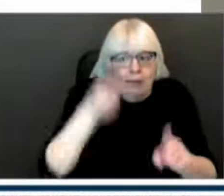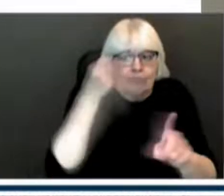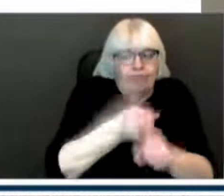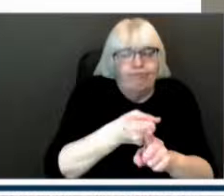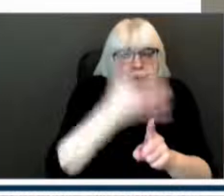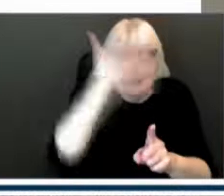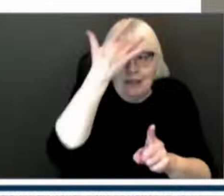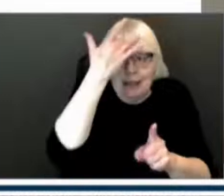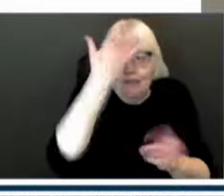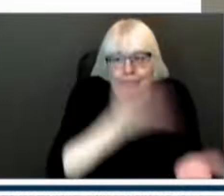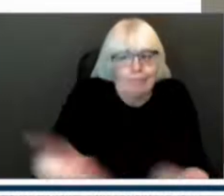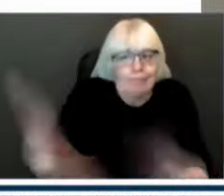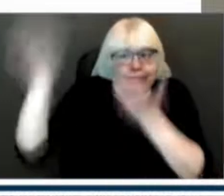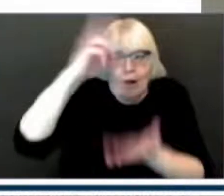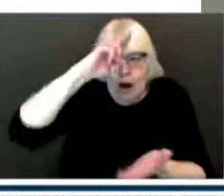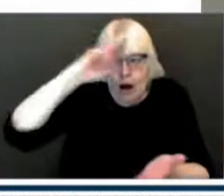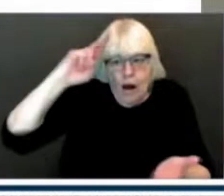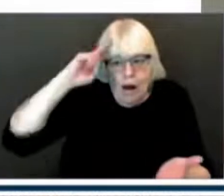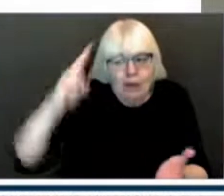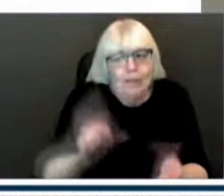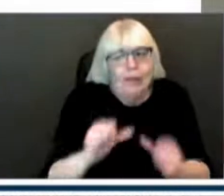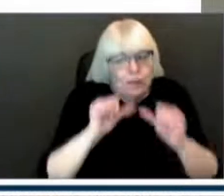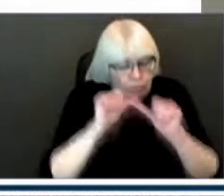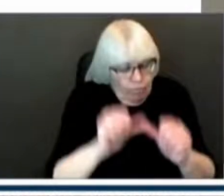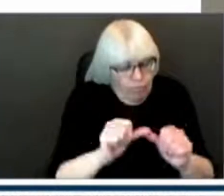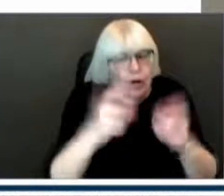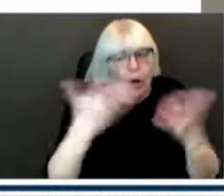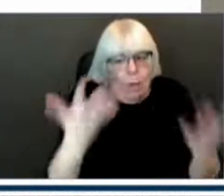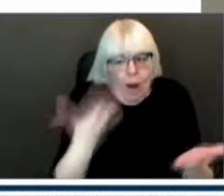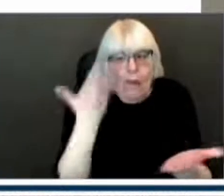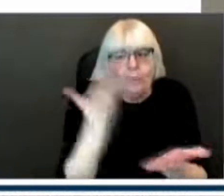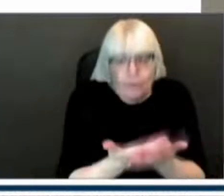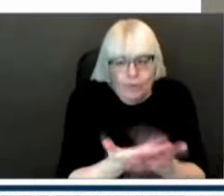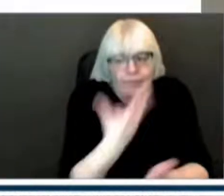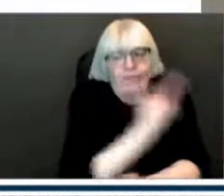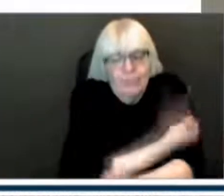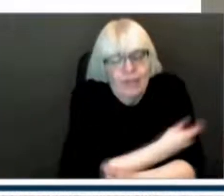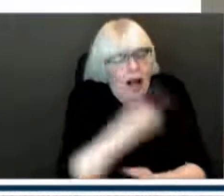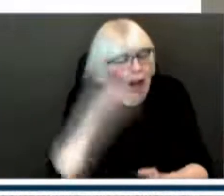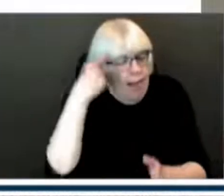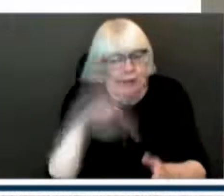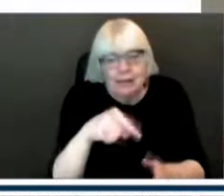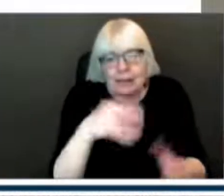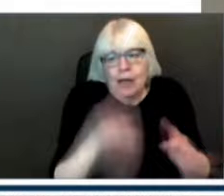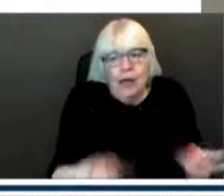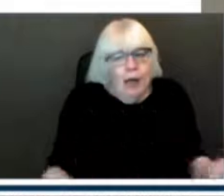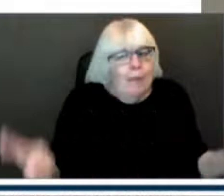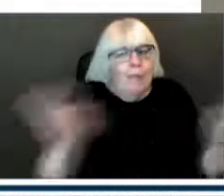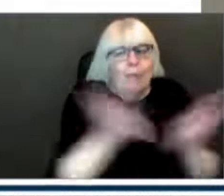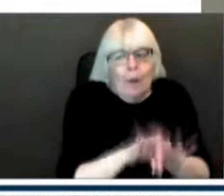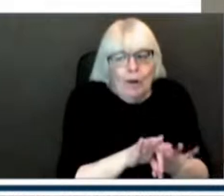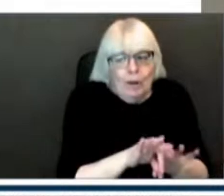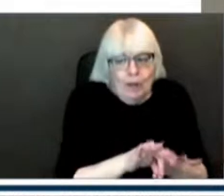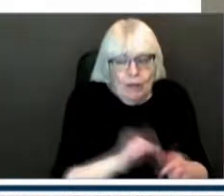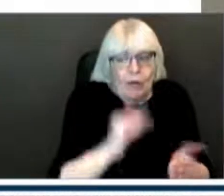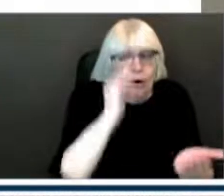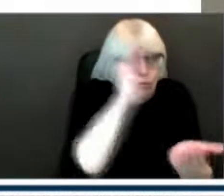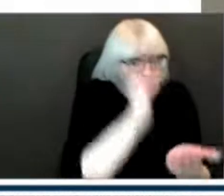now becomes a very important tool as we open things up to keep people out of hospital from a COVID